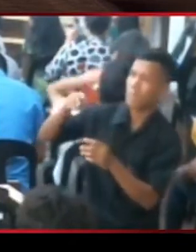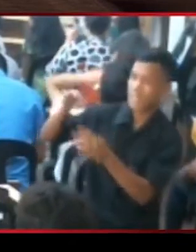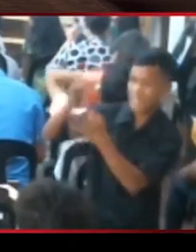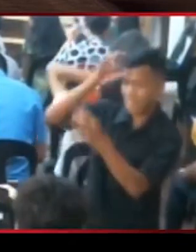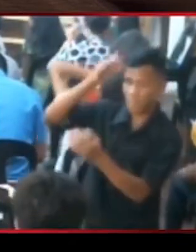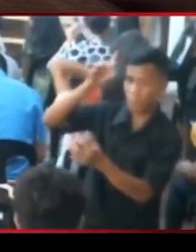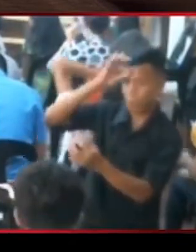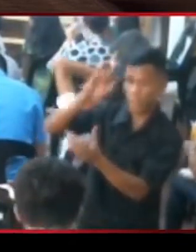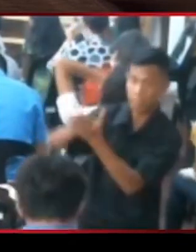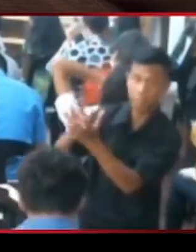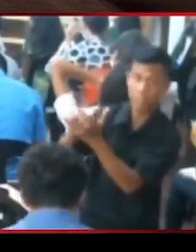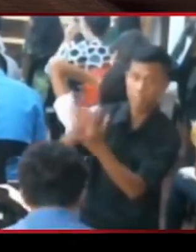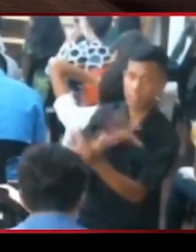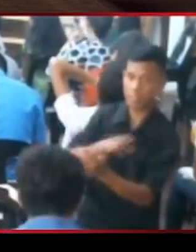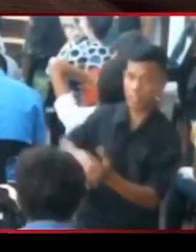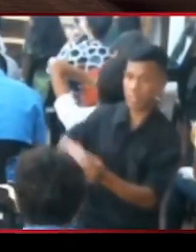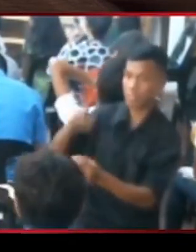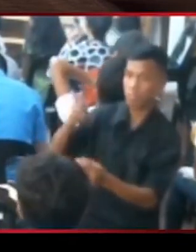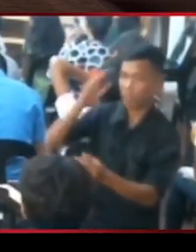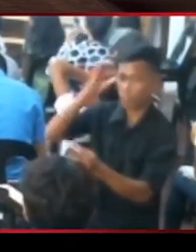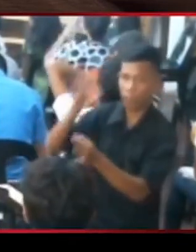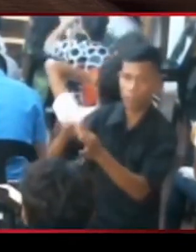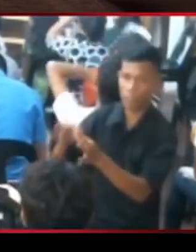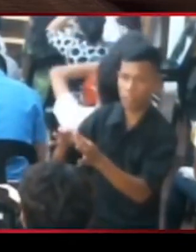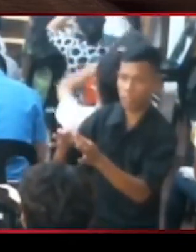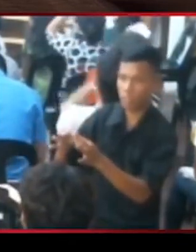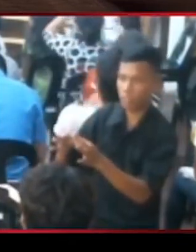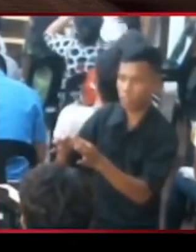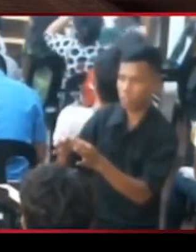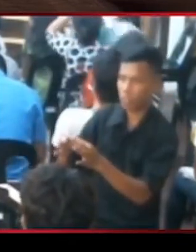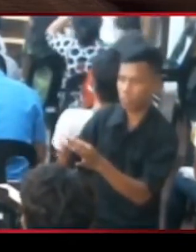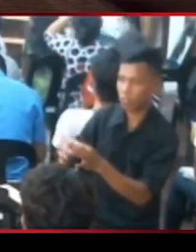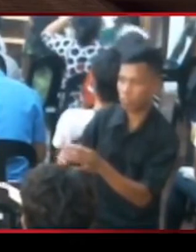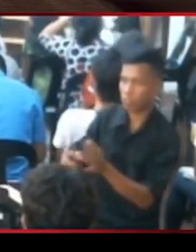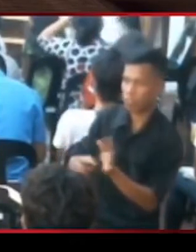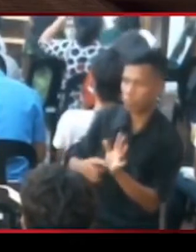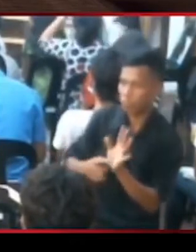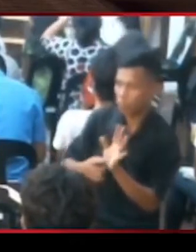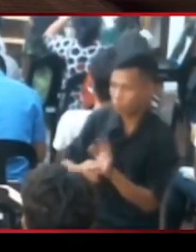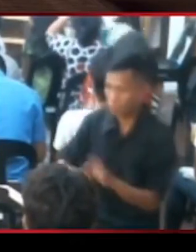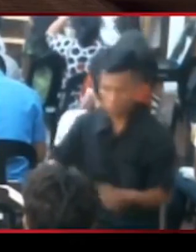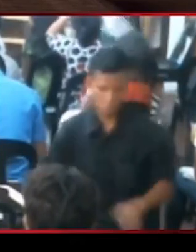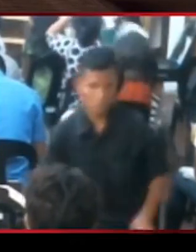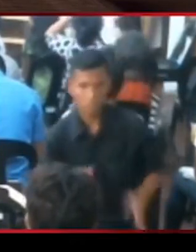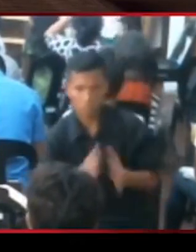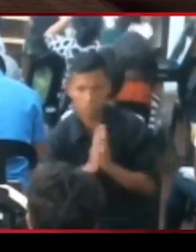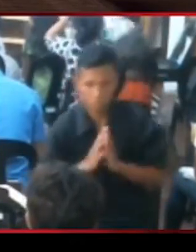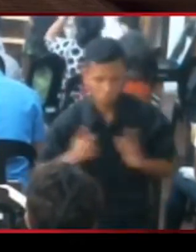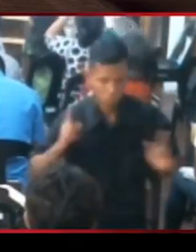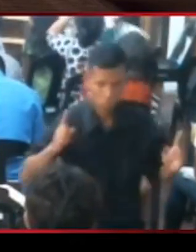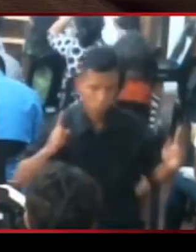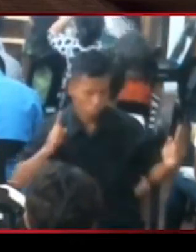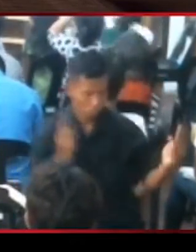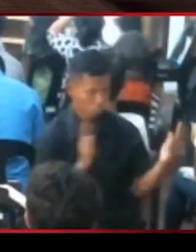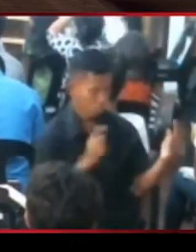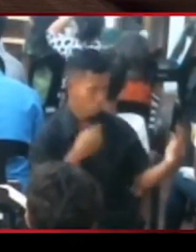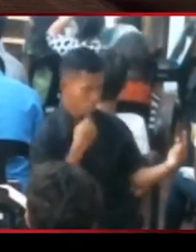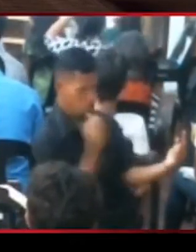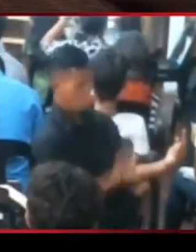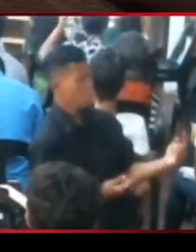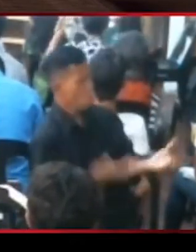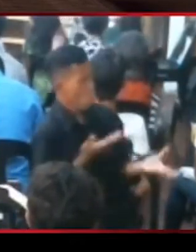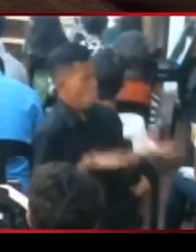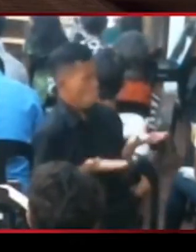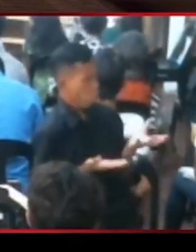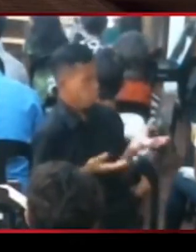works? You say you got faith, prove it to me, show it to me. I need to show it to you that I